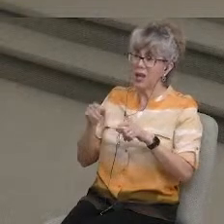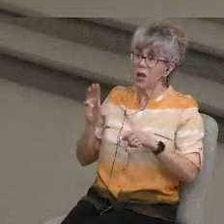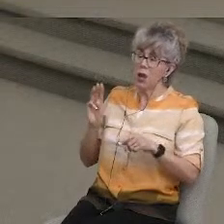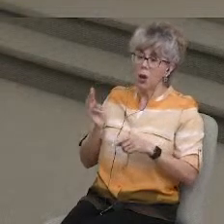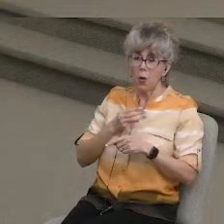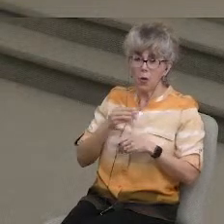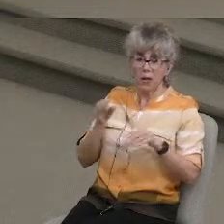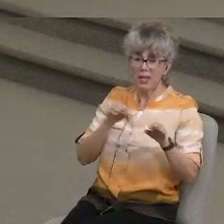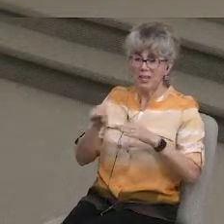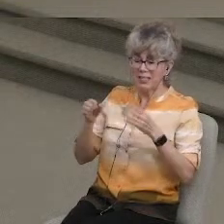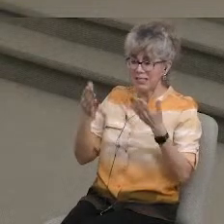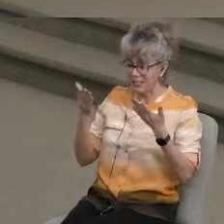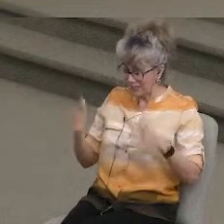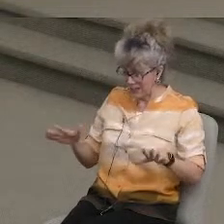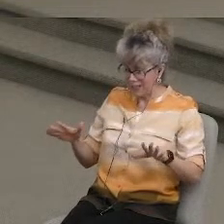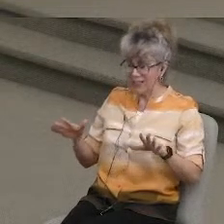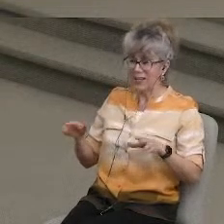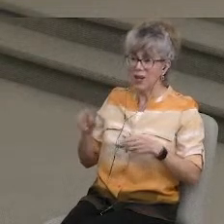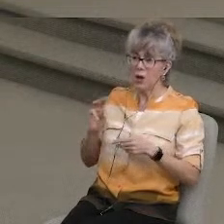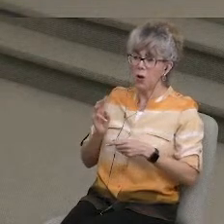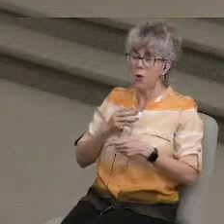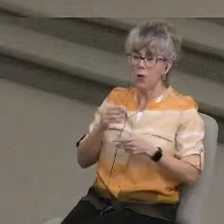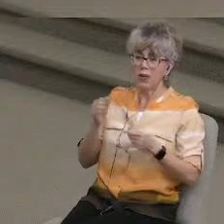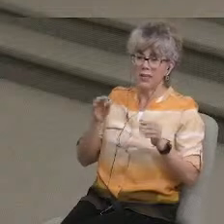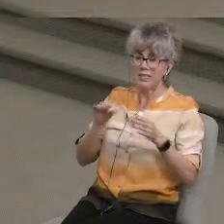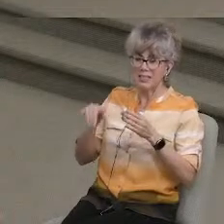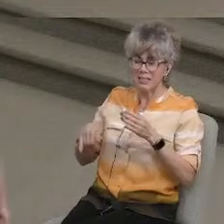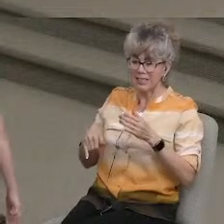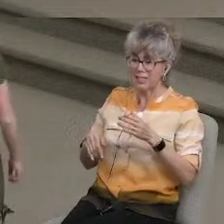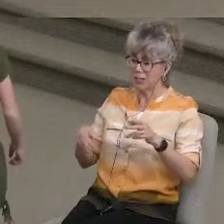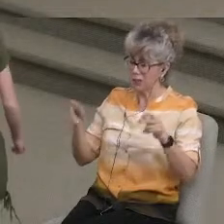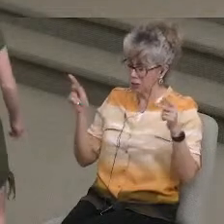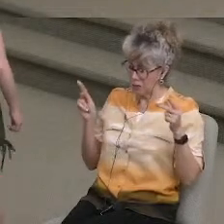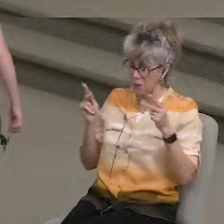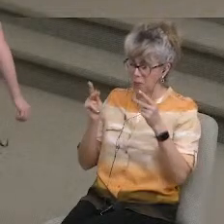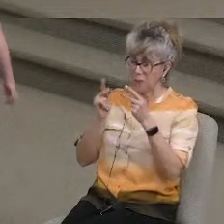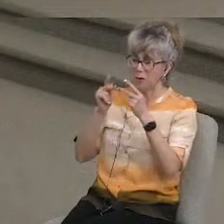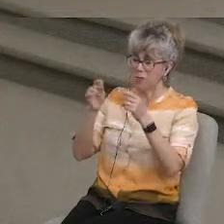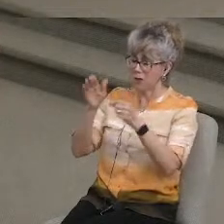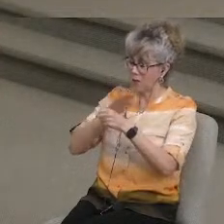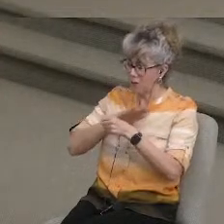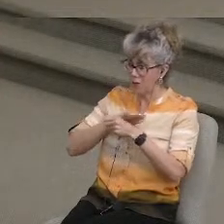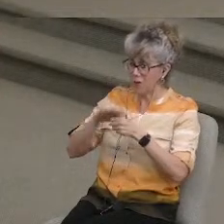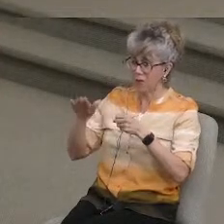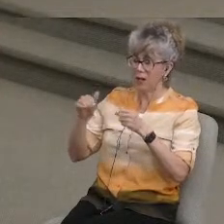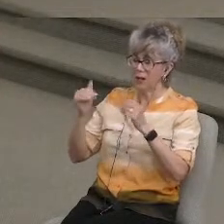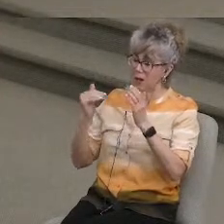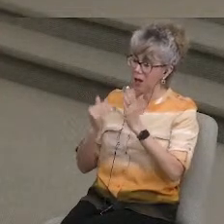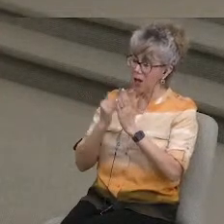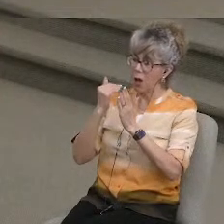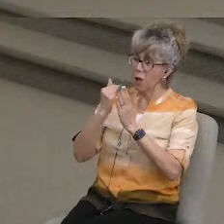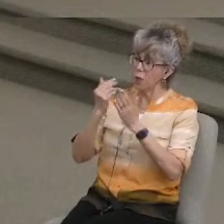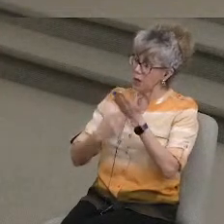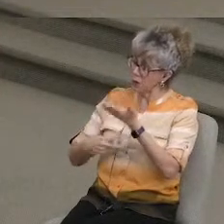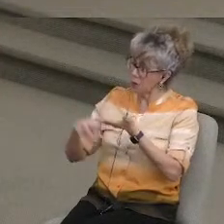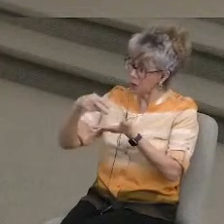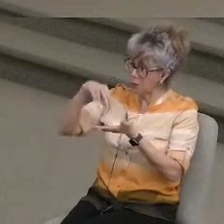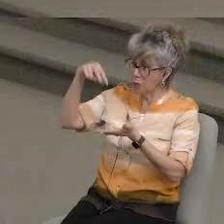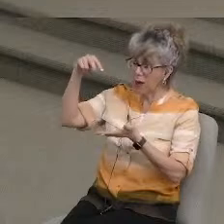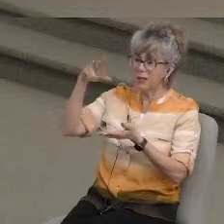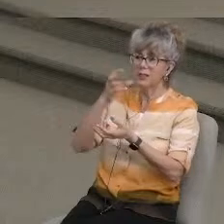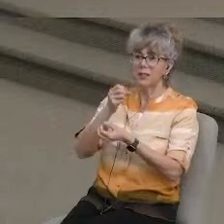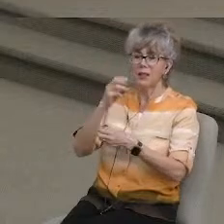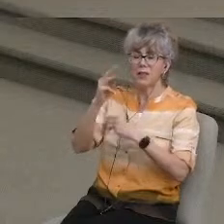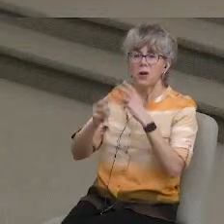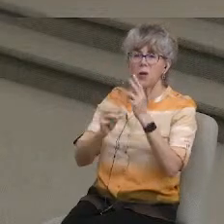It's complete. It's finally perfected and fulfilled, and I will rise, and the world will be redeemed,